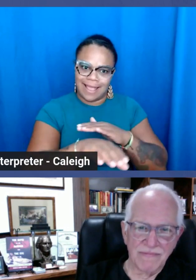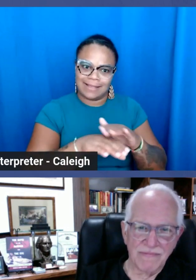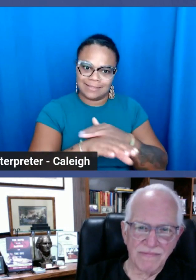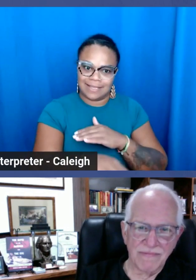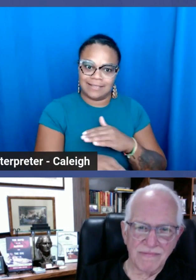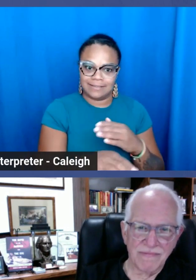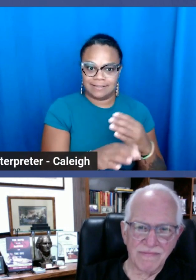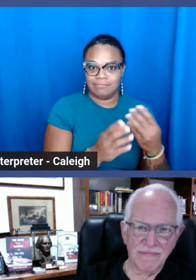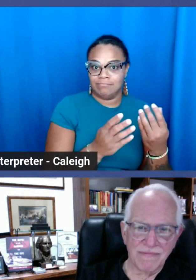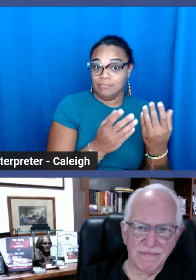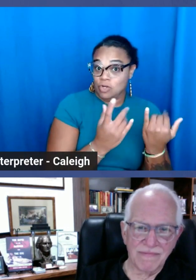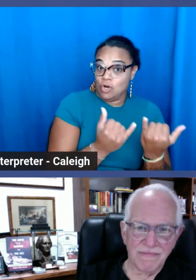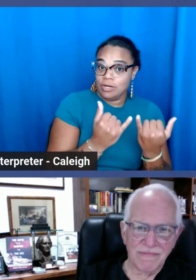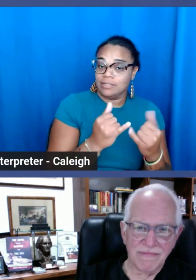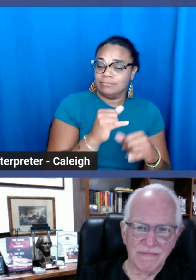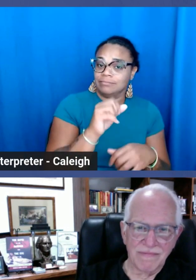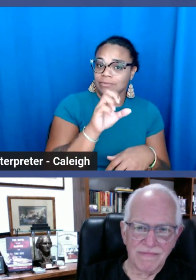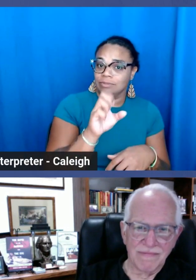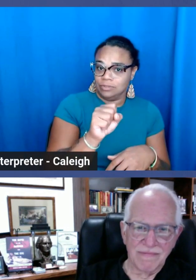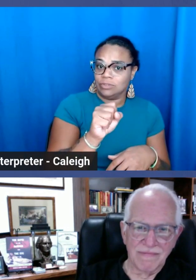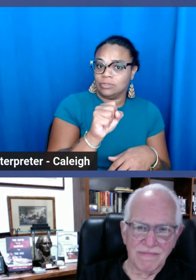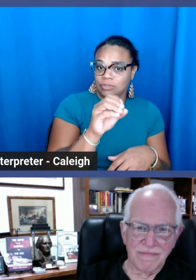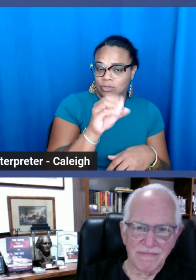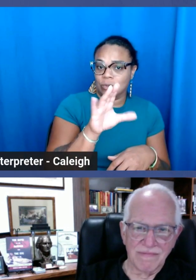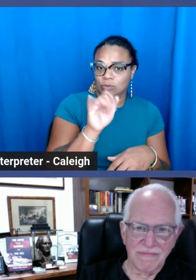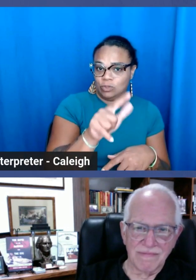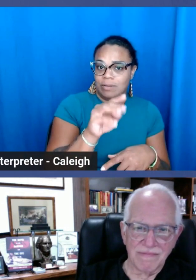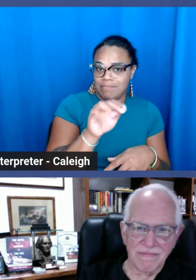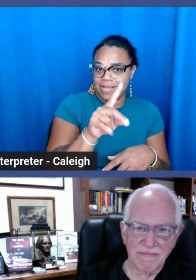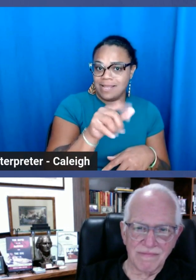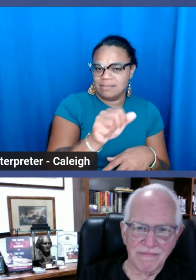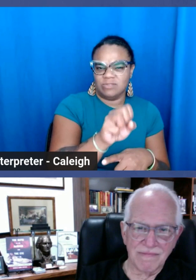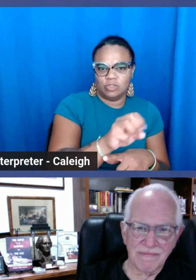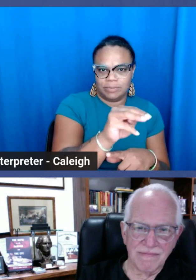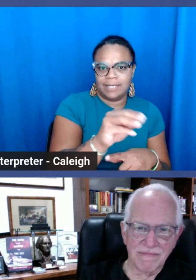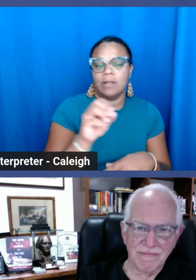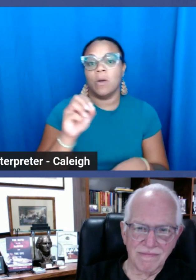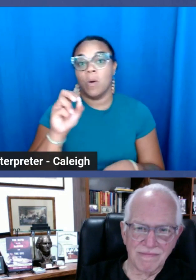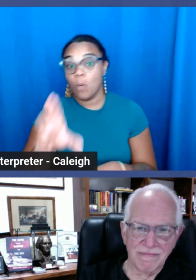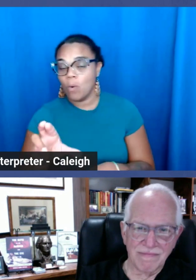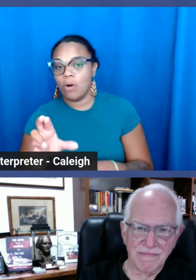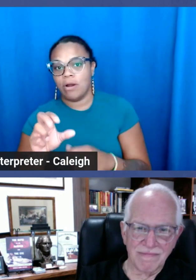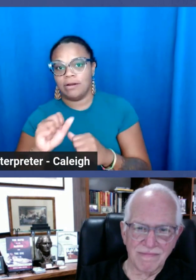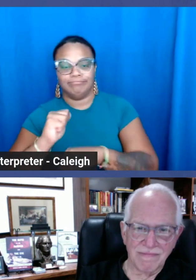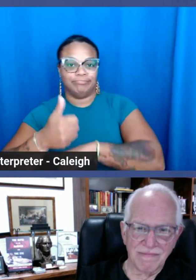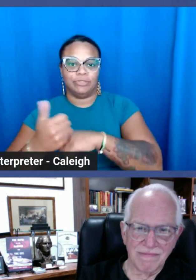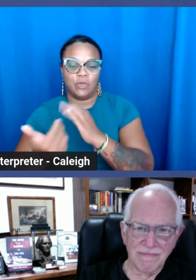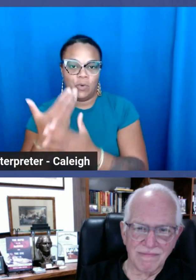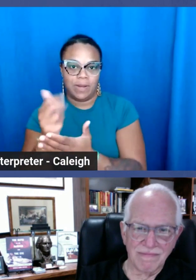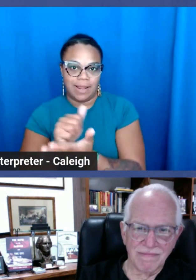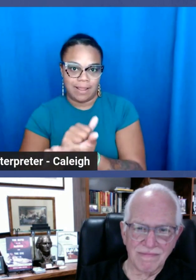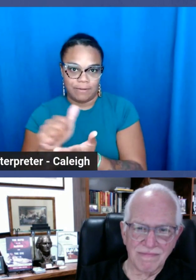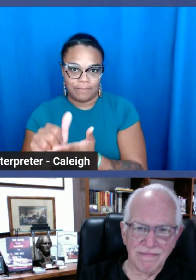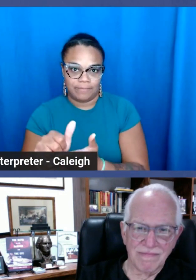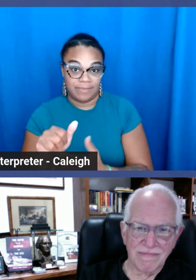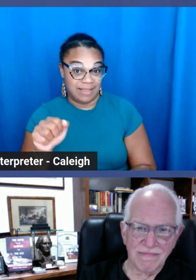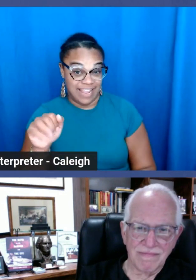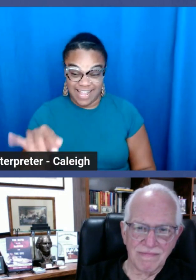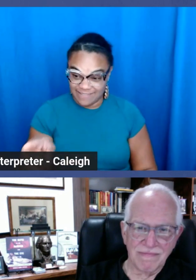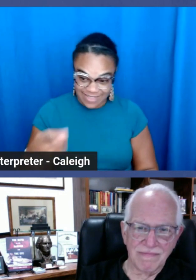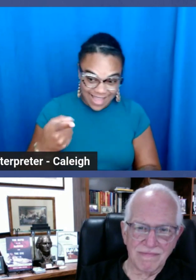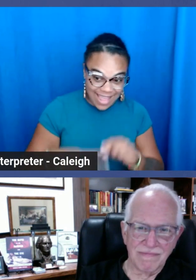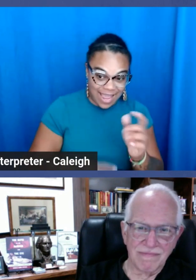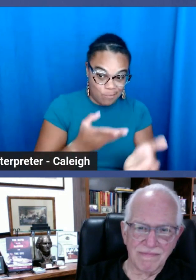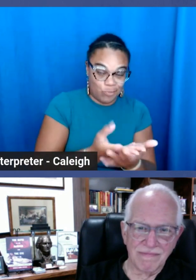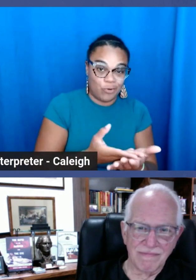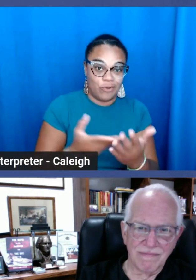existing social media or create a new account. If a user can't show they're at least